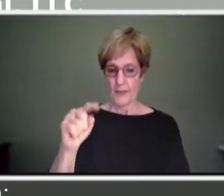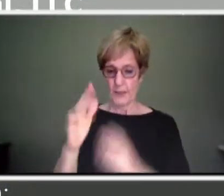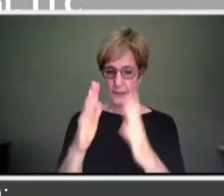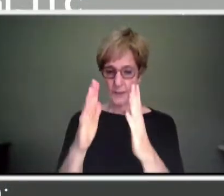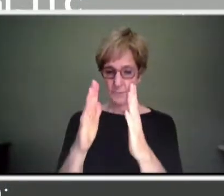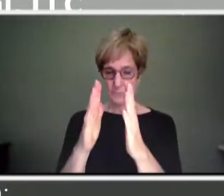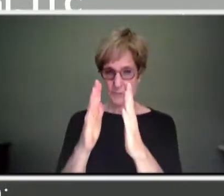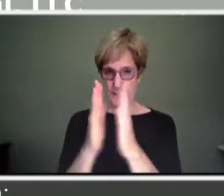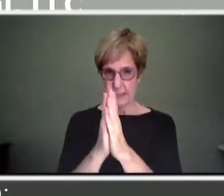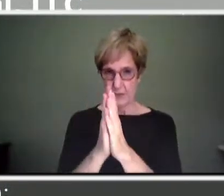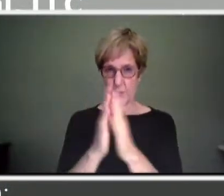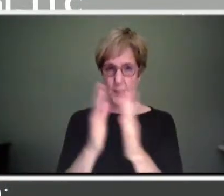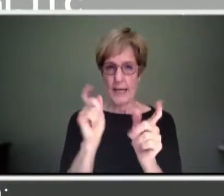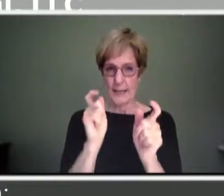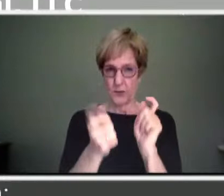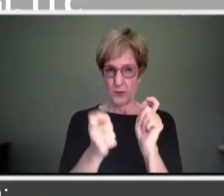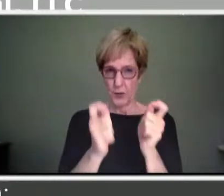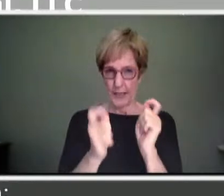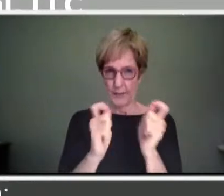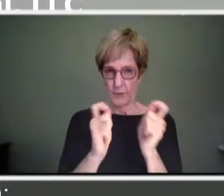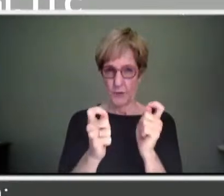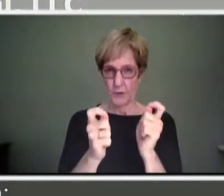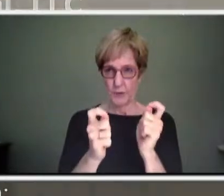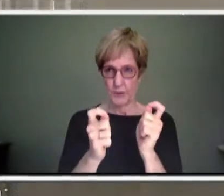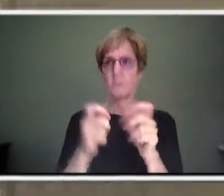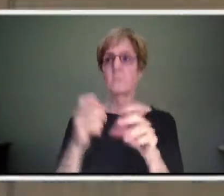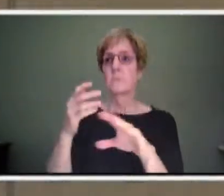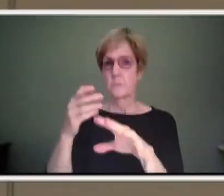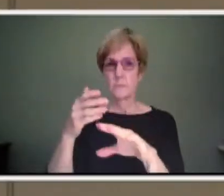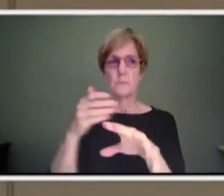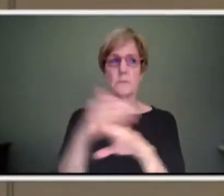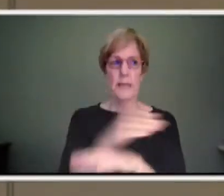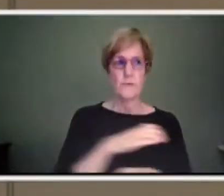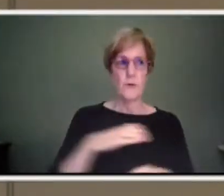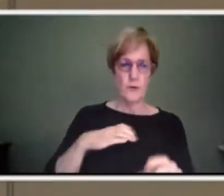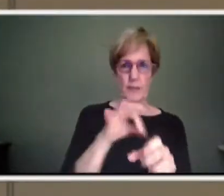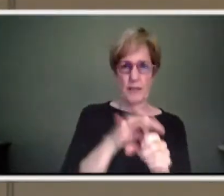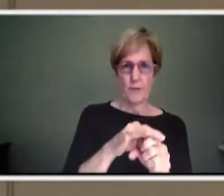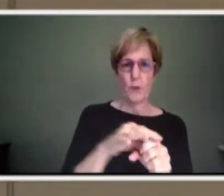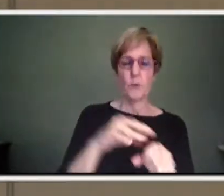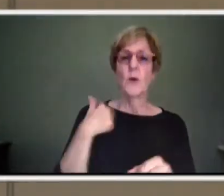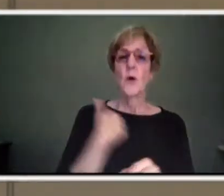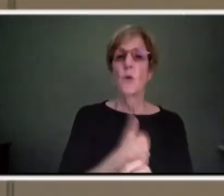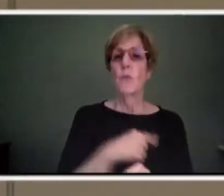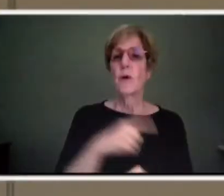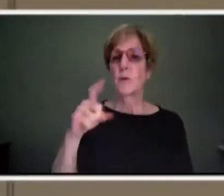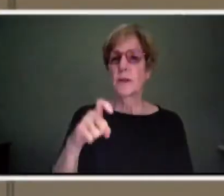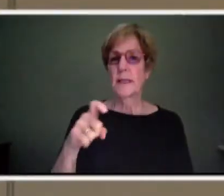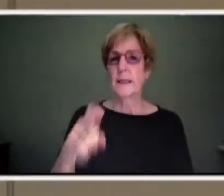have changes after the zoning committee vote, so we will need a